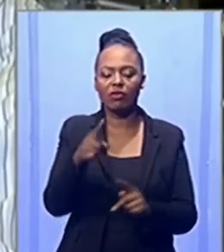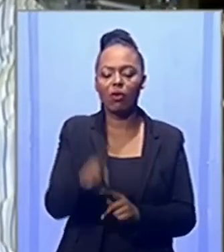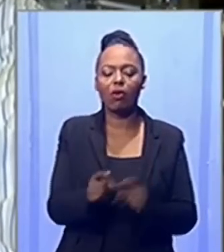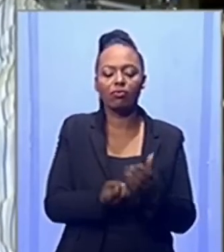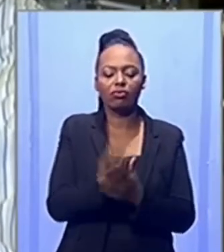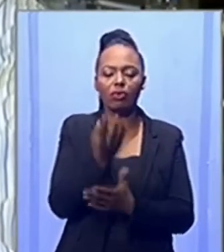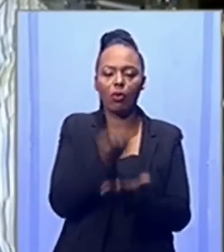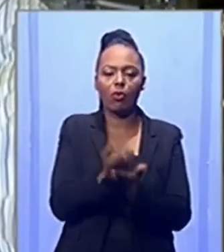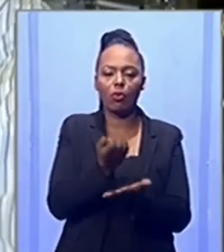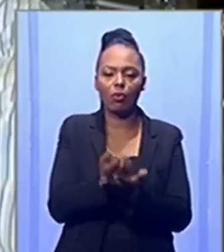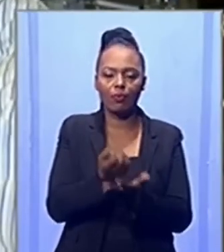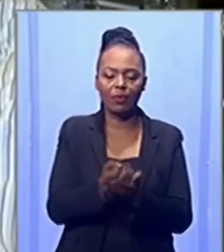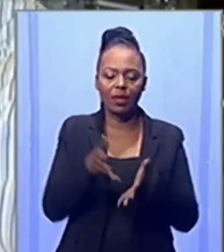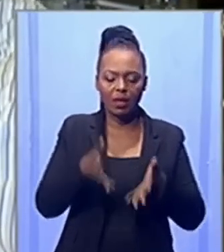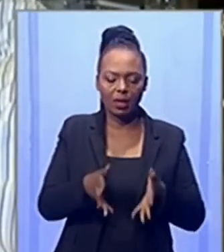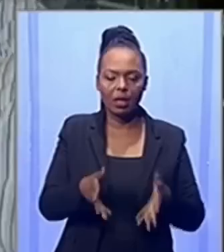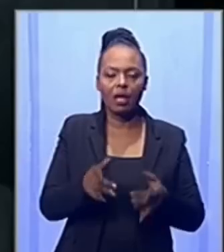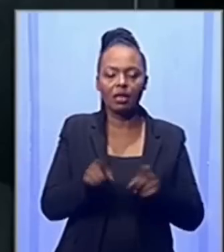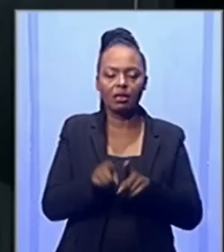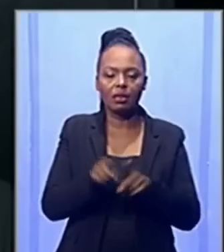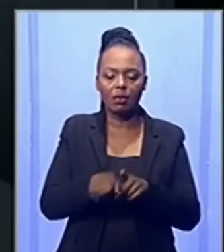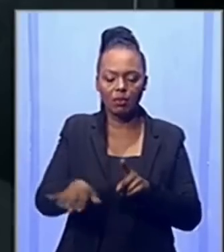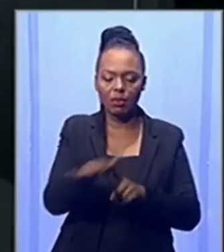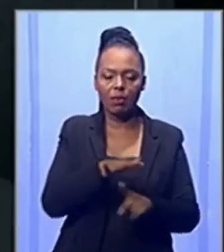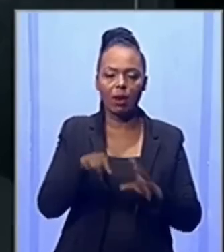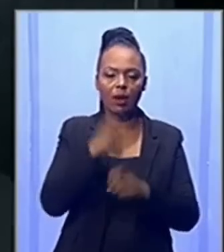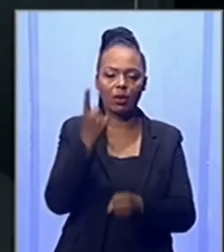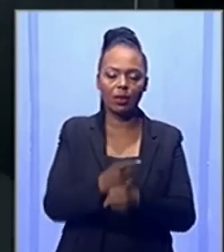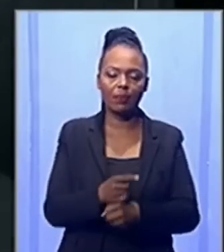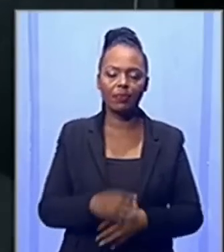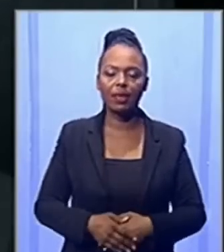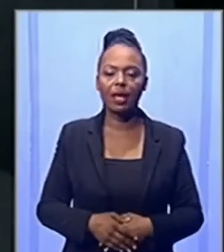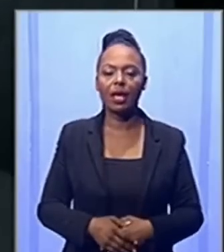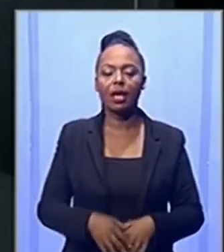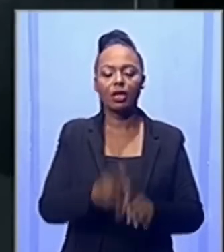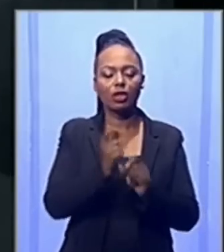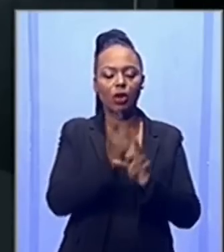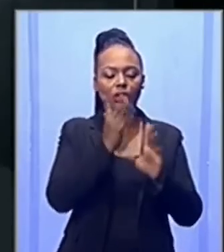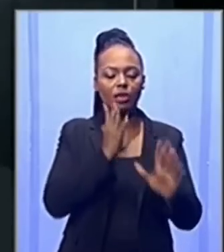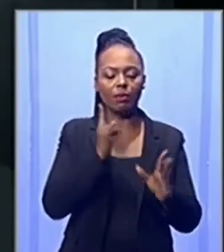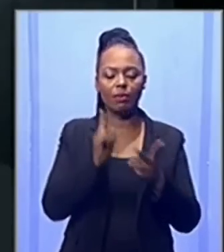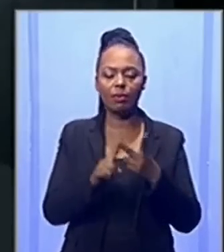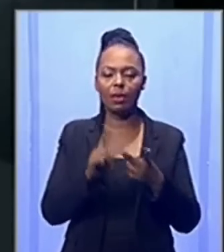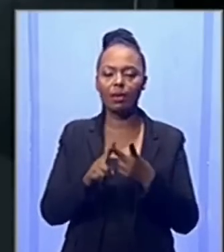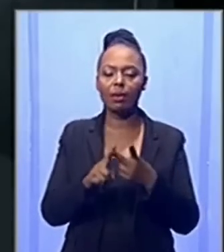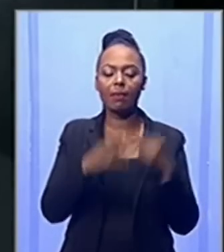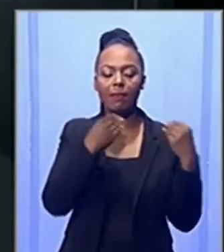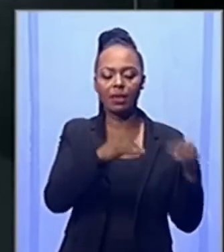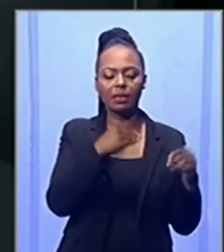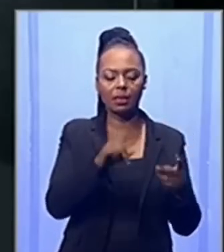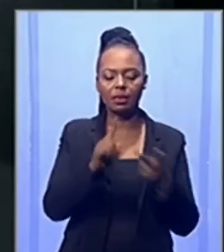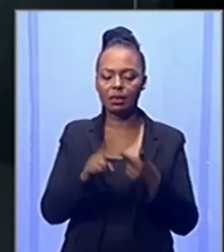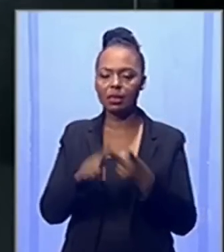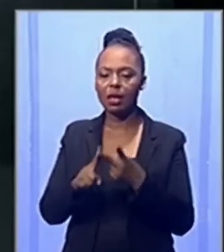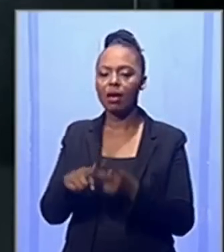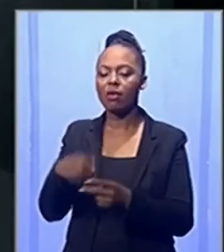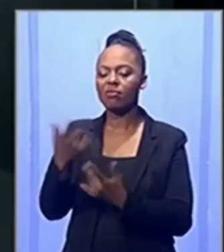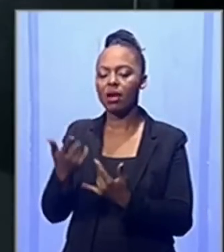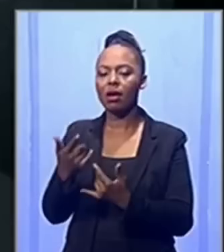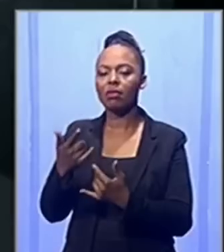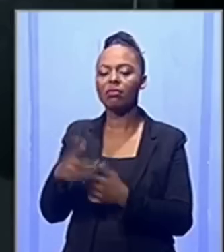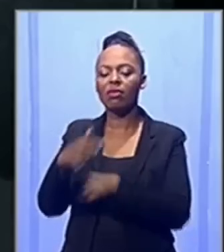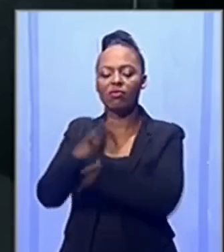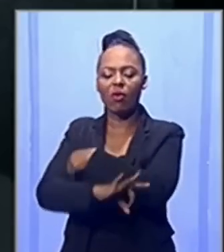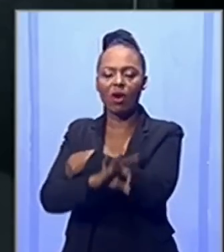la Gauteng. For transactions to take place between township business and foreign businesses from the BRICS